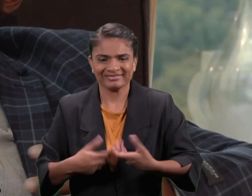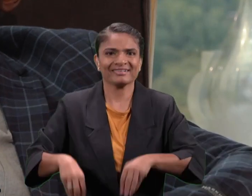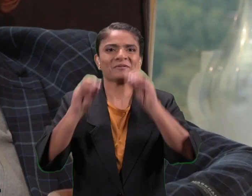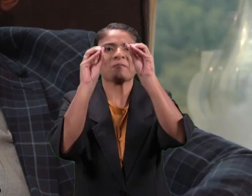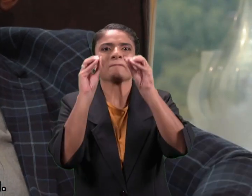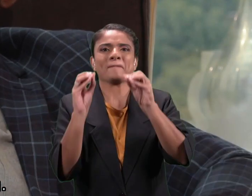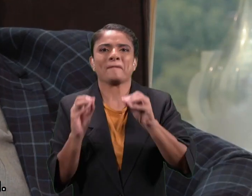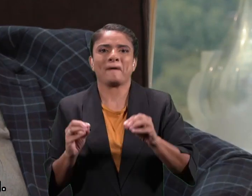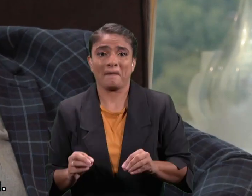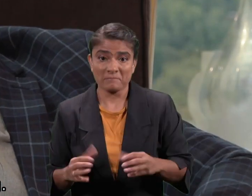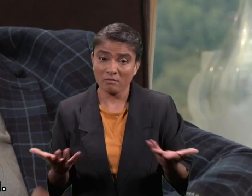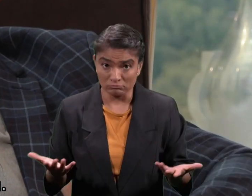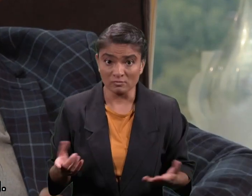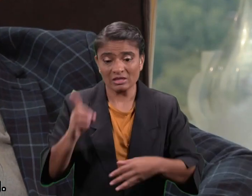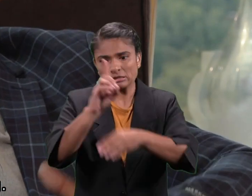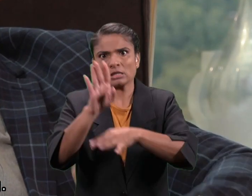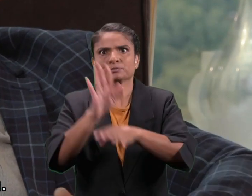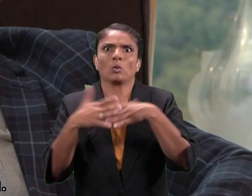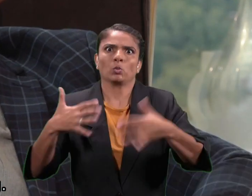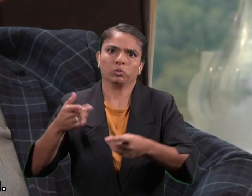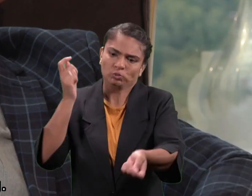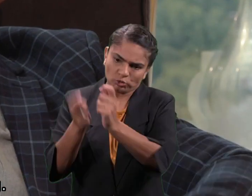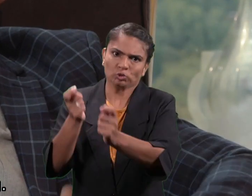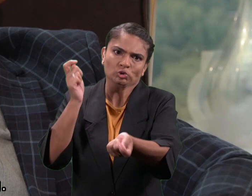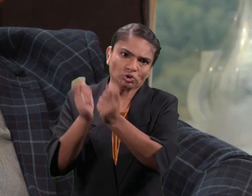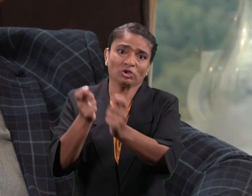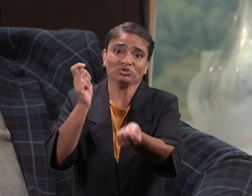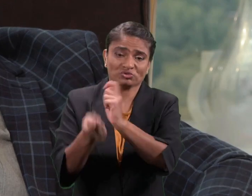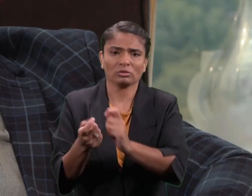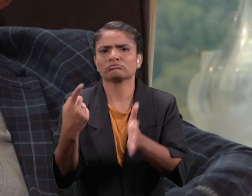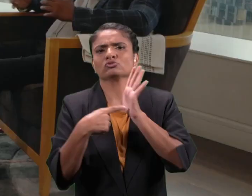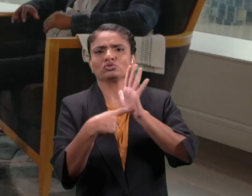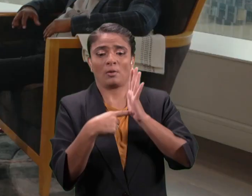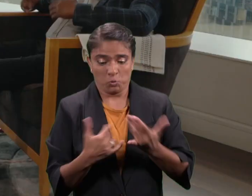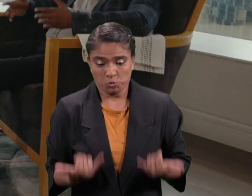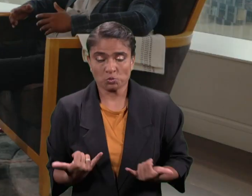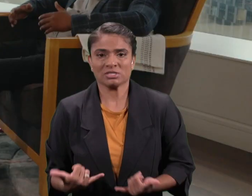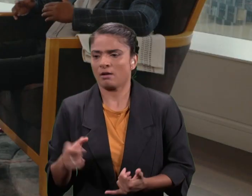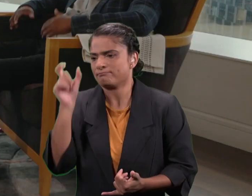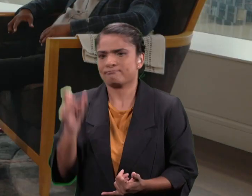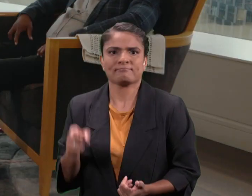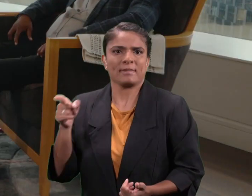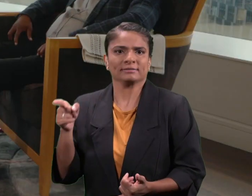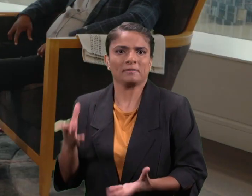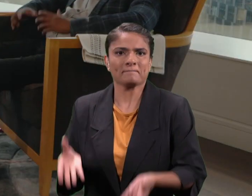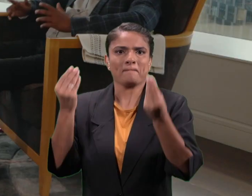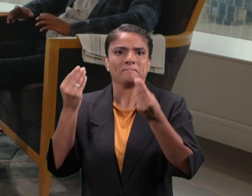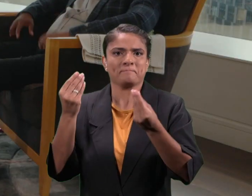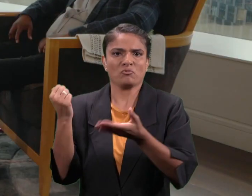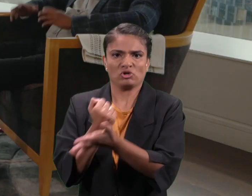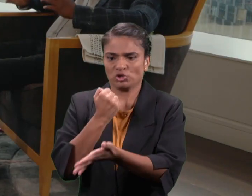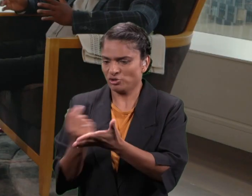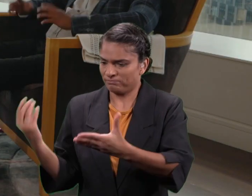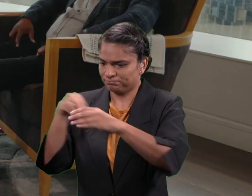database has been built. But obviously the database is changing. For example, Sibulelo has been registered